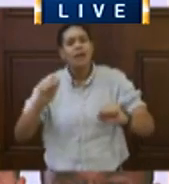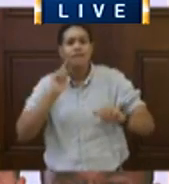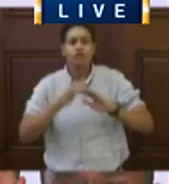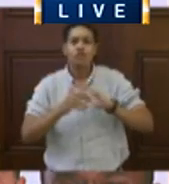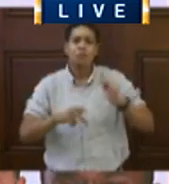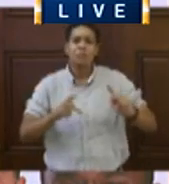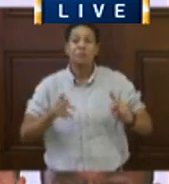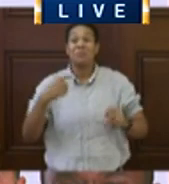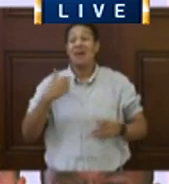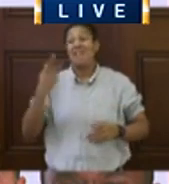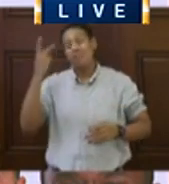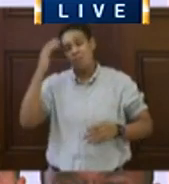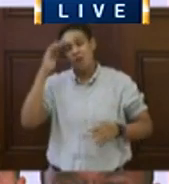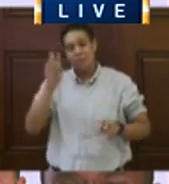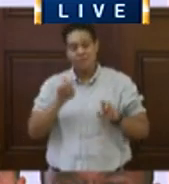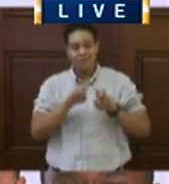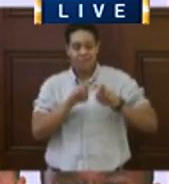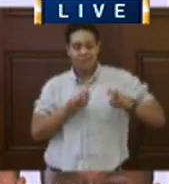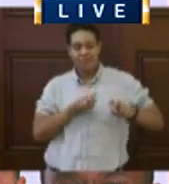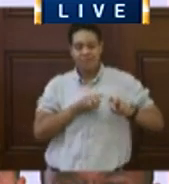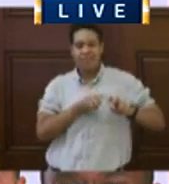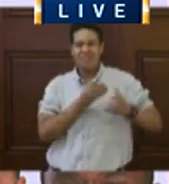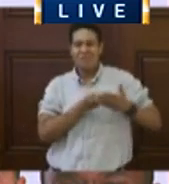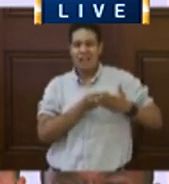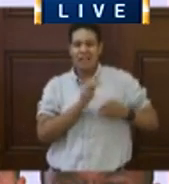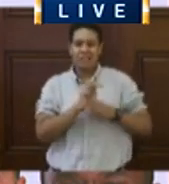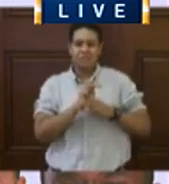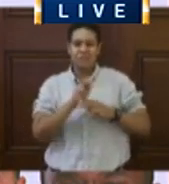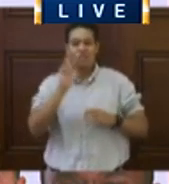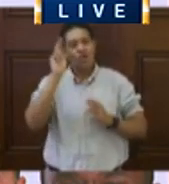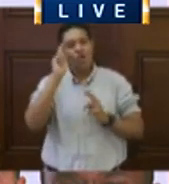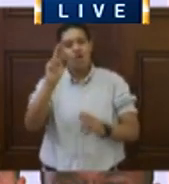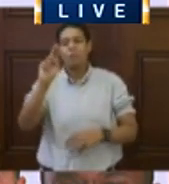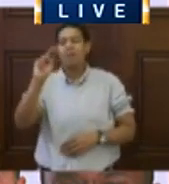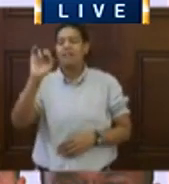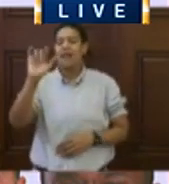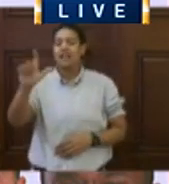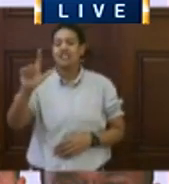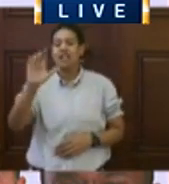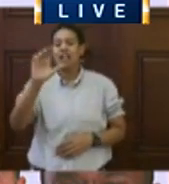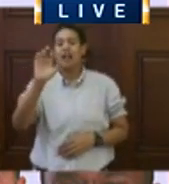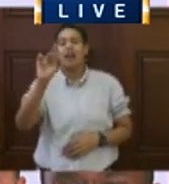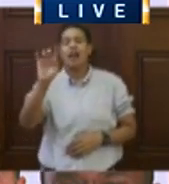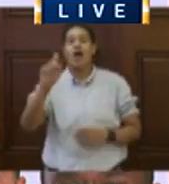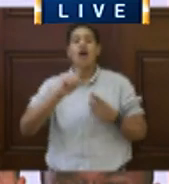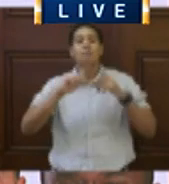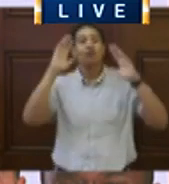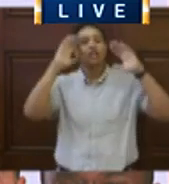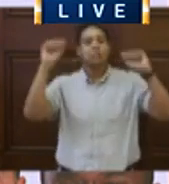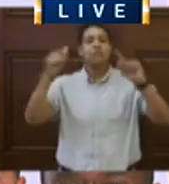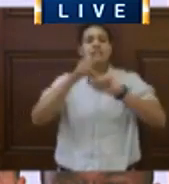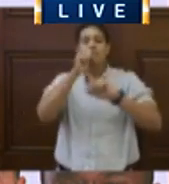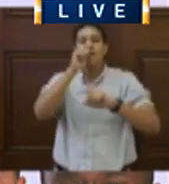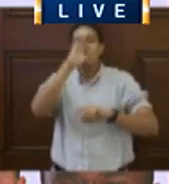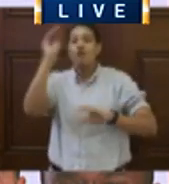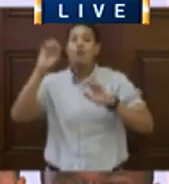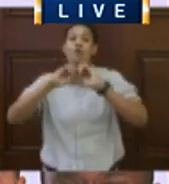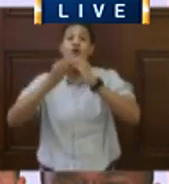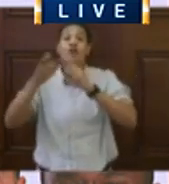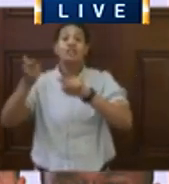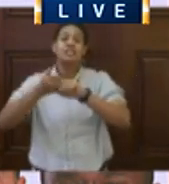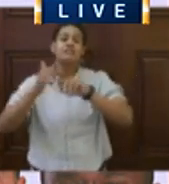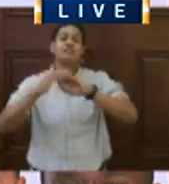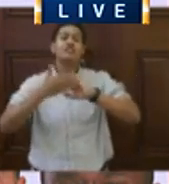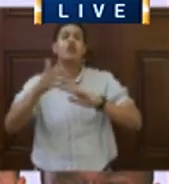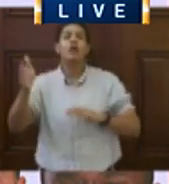with him the Finance Minister, the Honourable Nigel Clark, as well as the President of the Private Sector Organization of Jamaica, Mr.